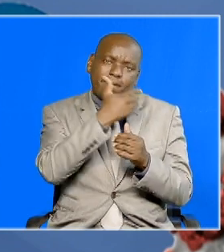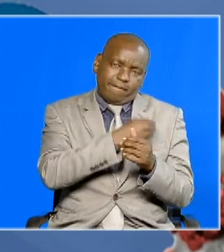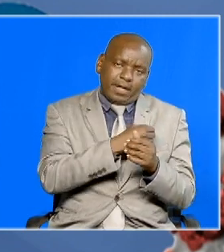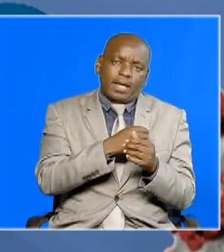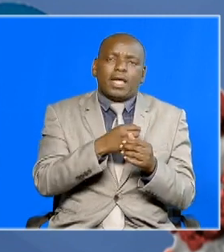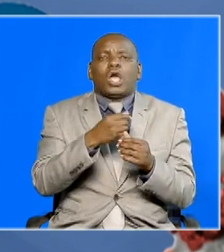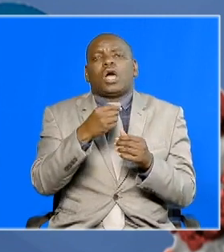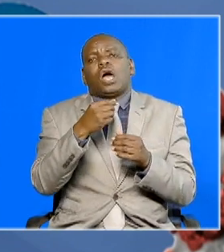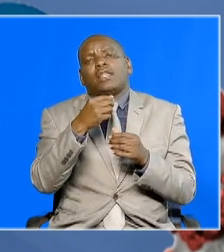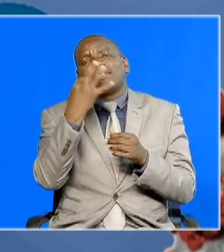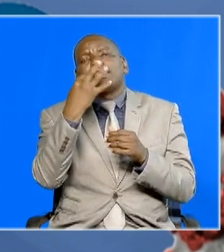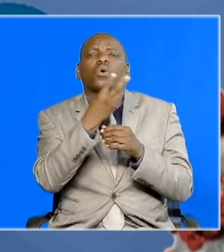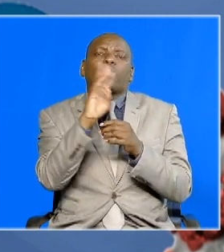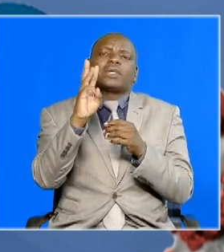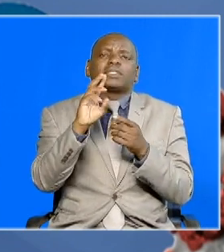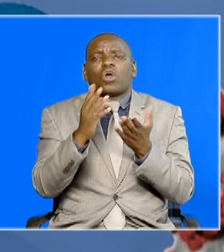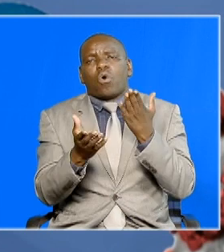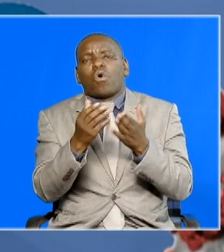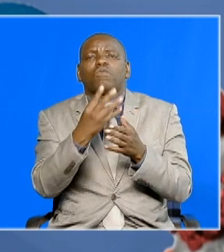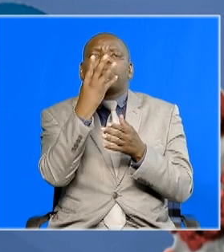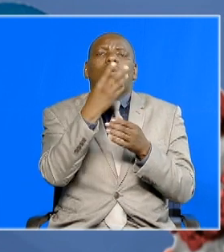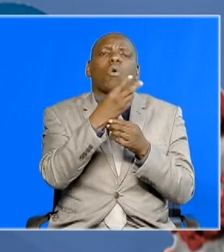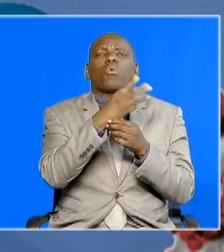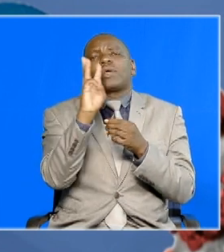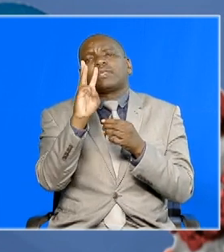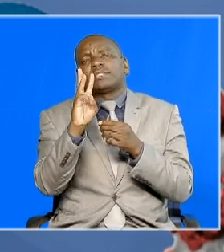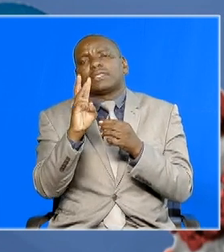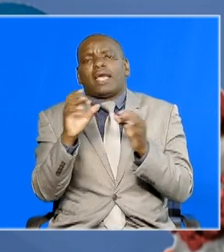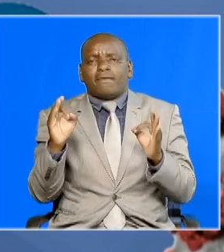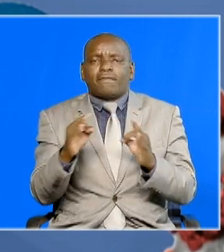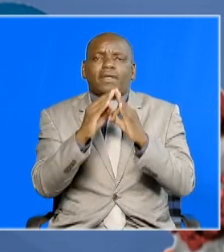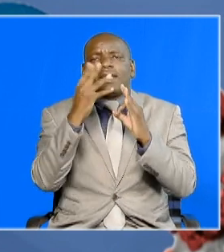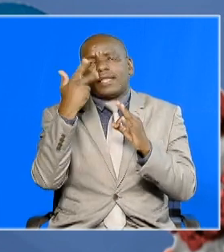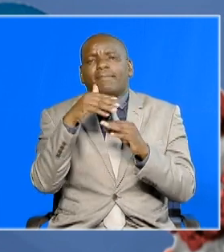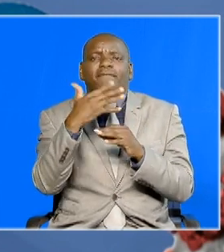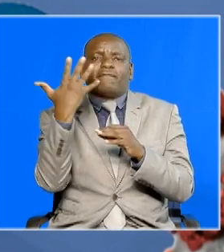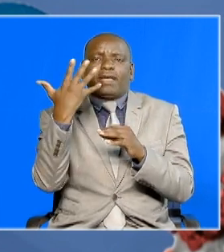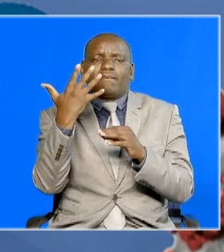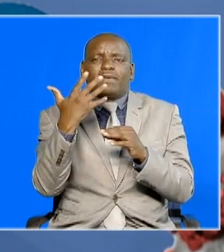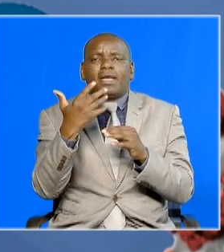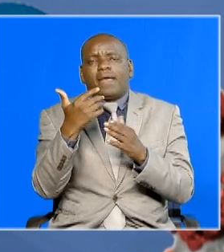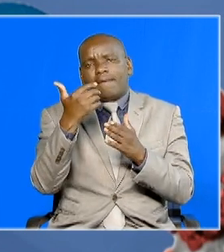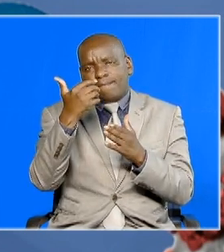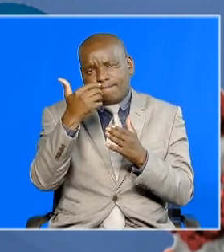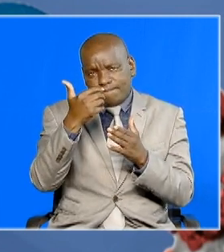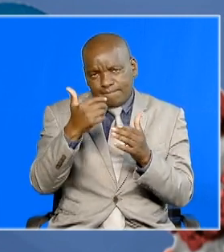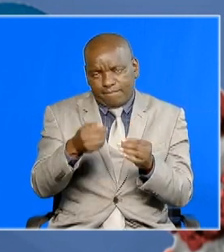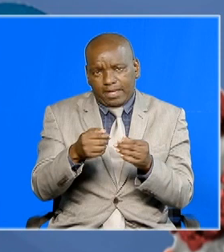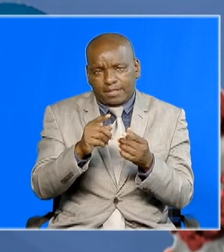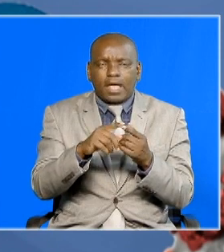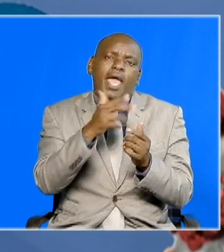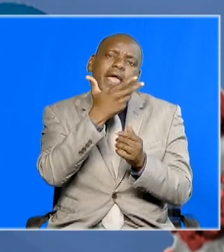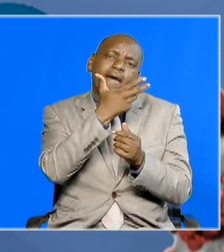then they wait 21 to 28 days for the second dose. Finally, point number 5, for characteristic number 5,